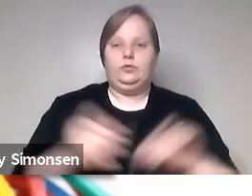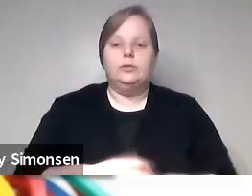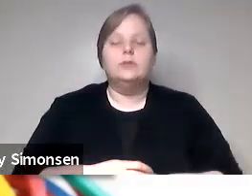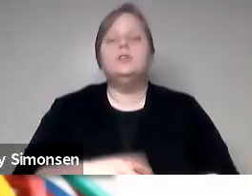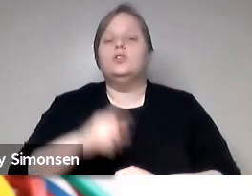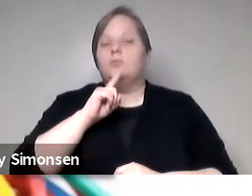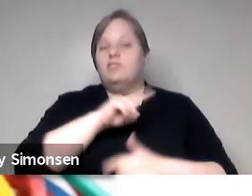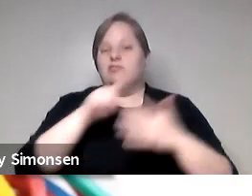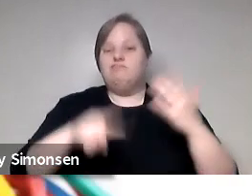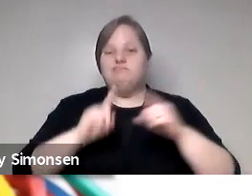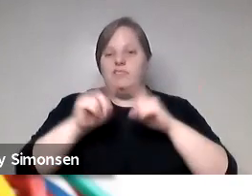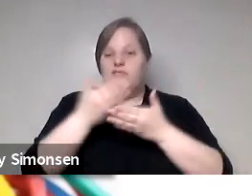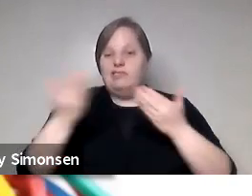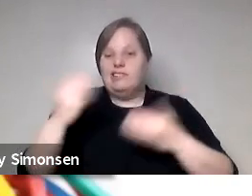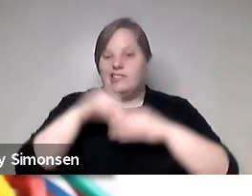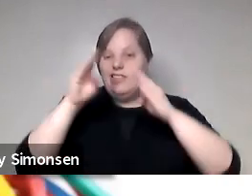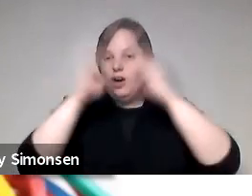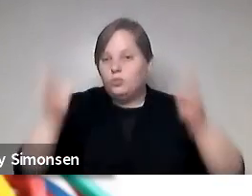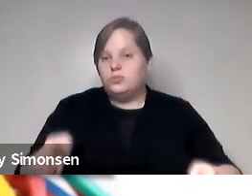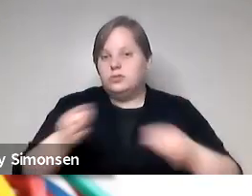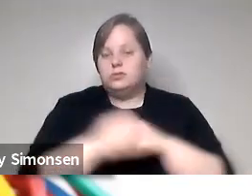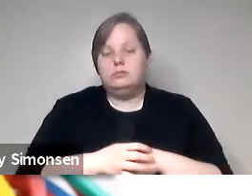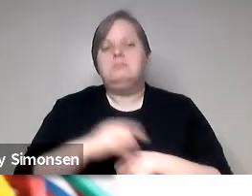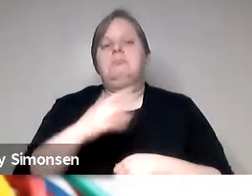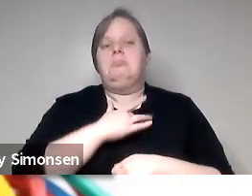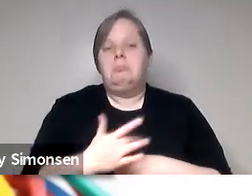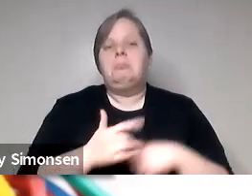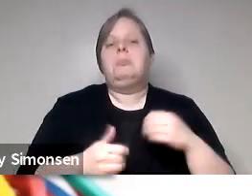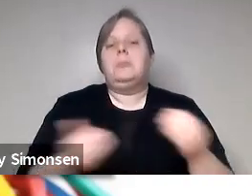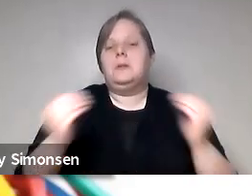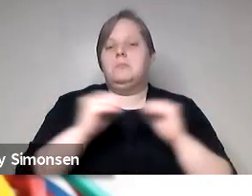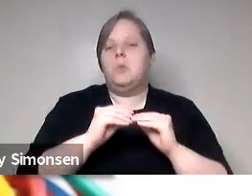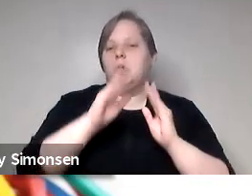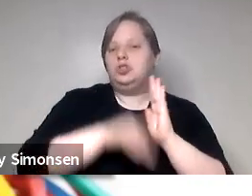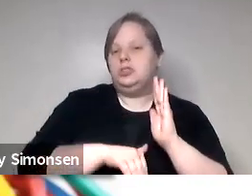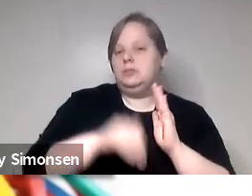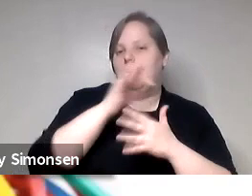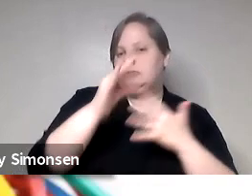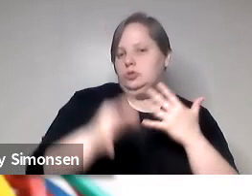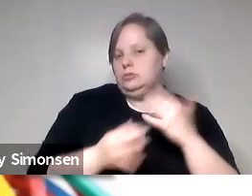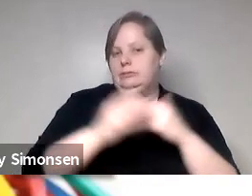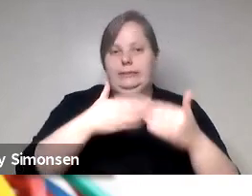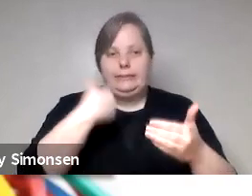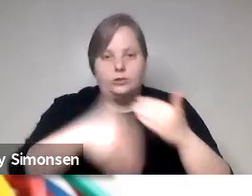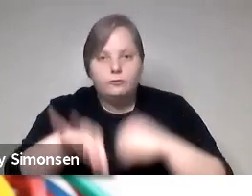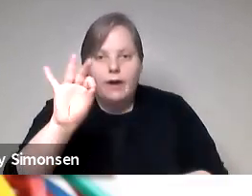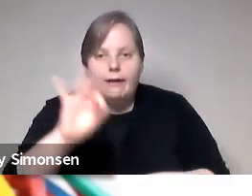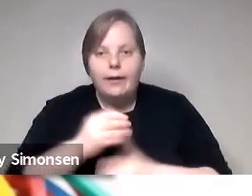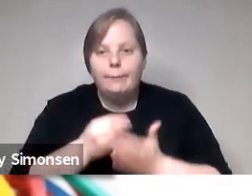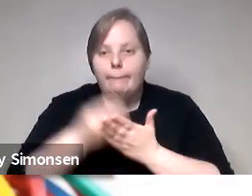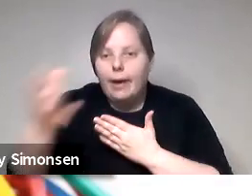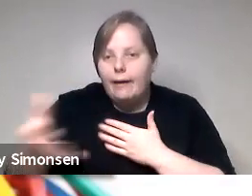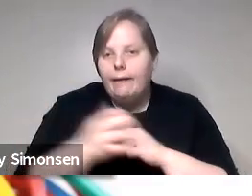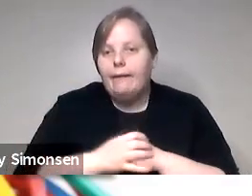household items. These are all what I would consider more inexpensive, easily, readily available